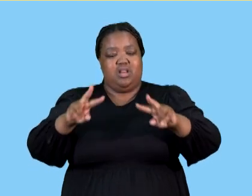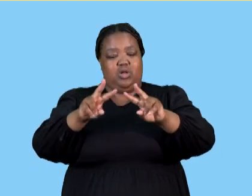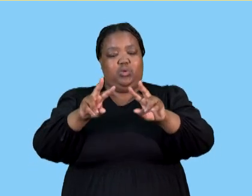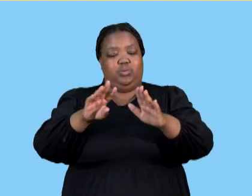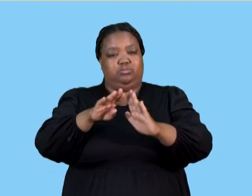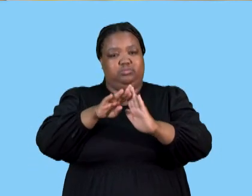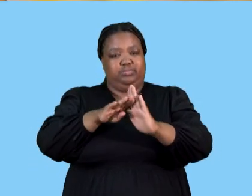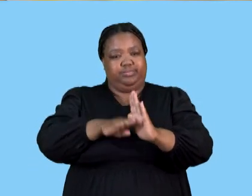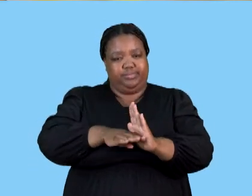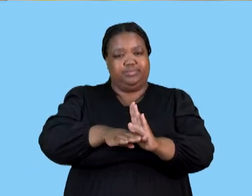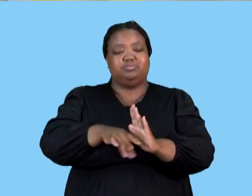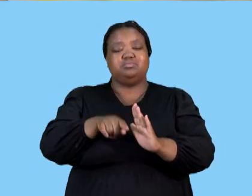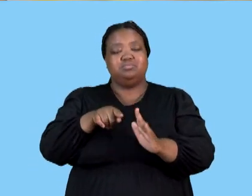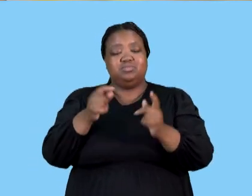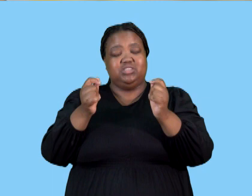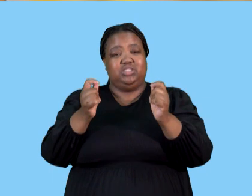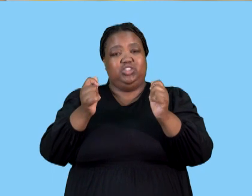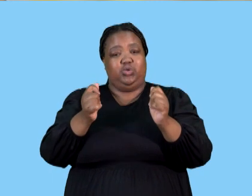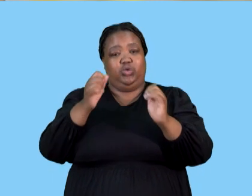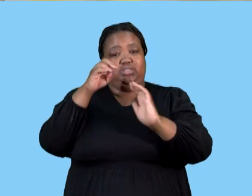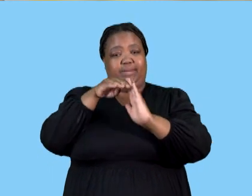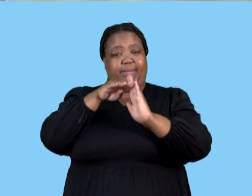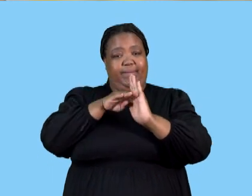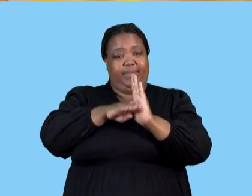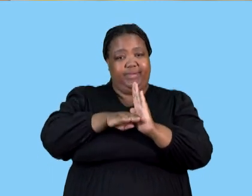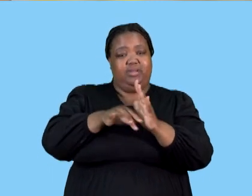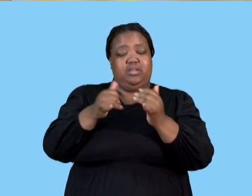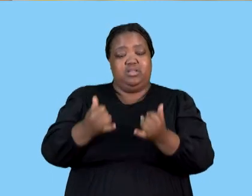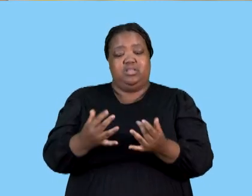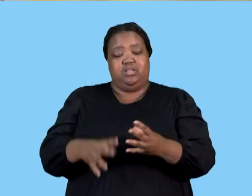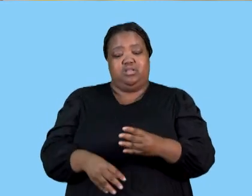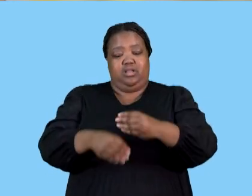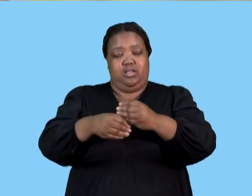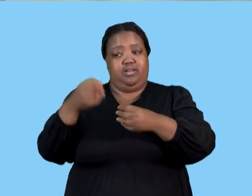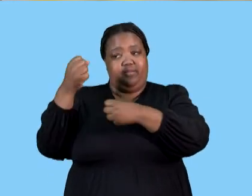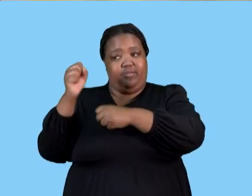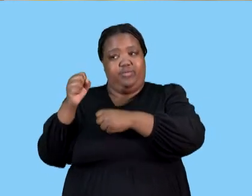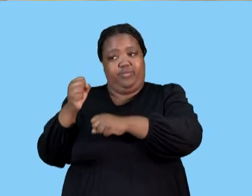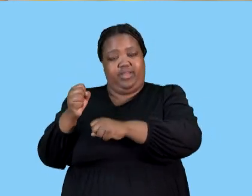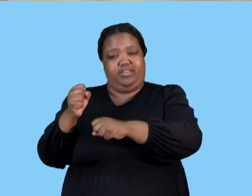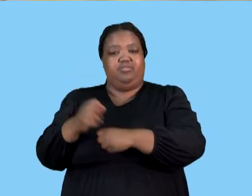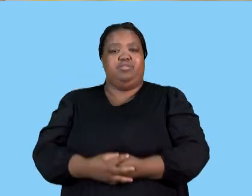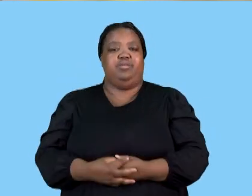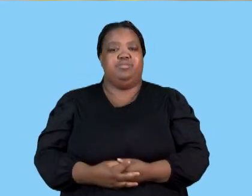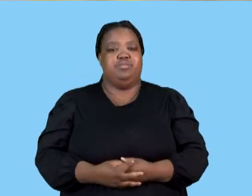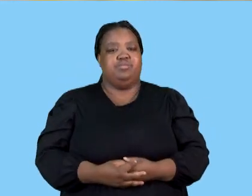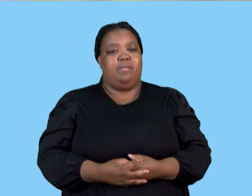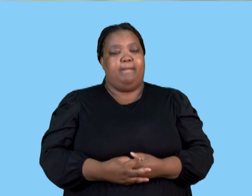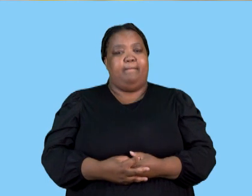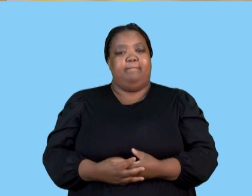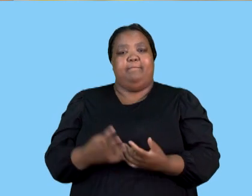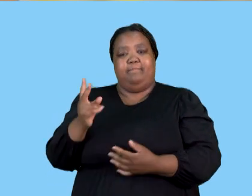it loses value, that cost, which we call depreciation, we will add it to our factory